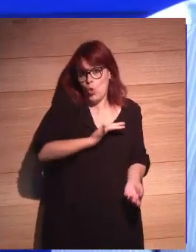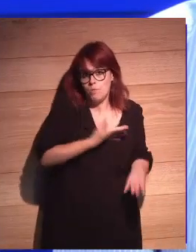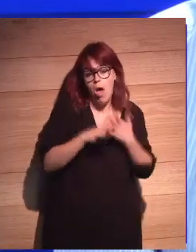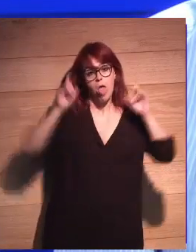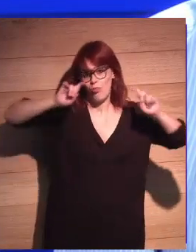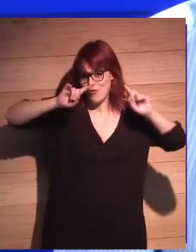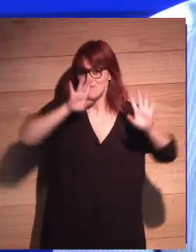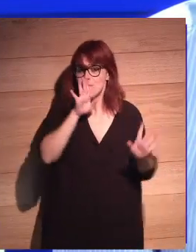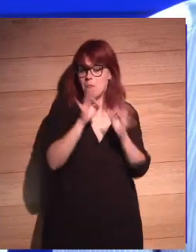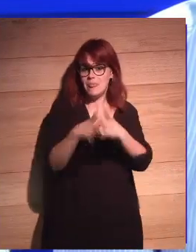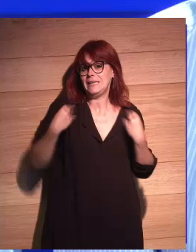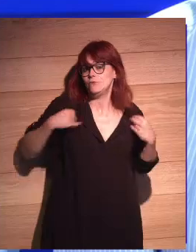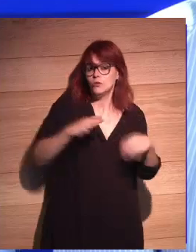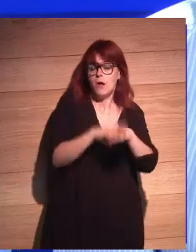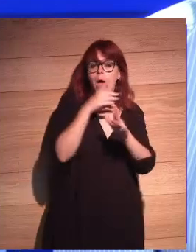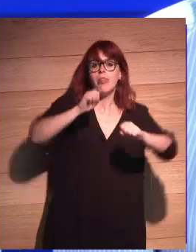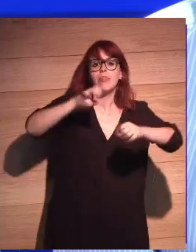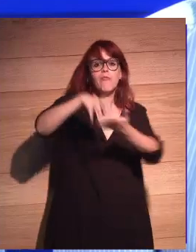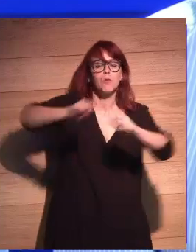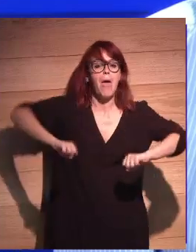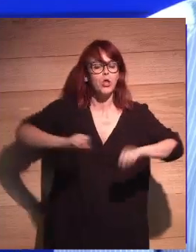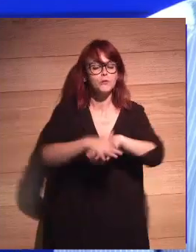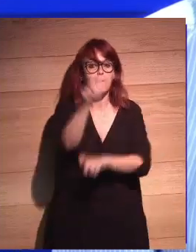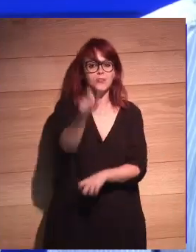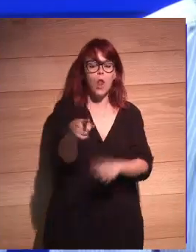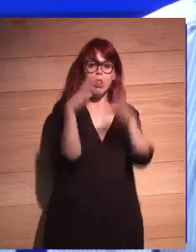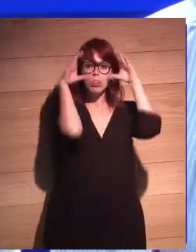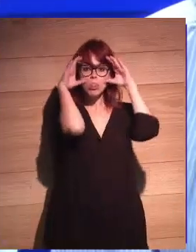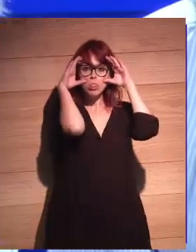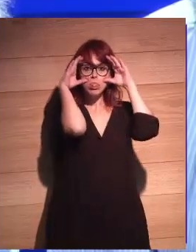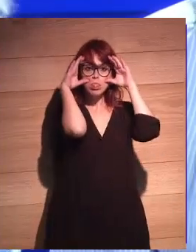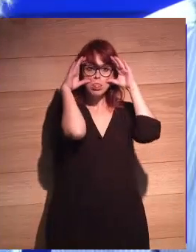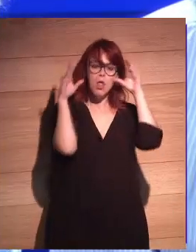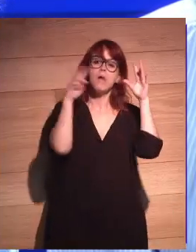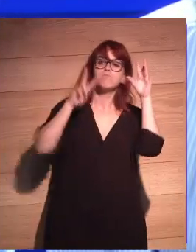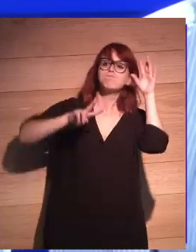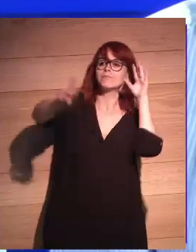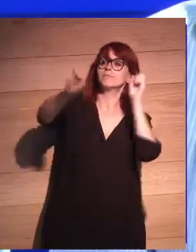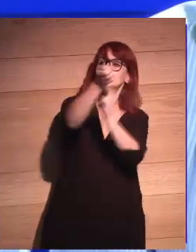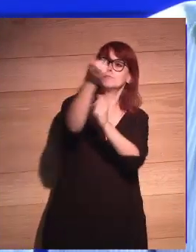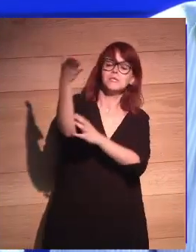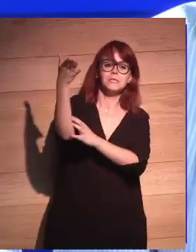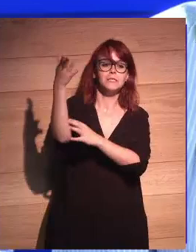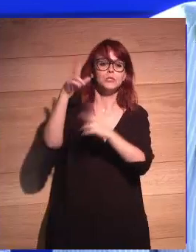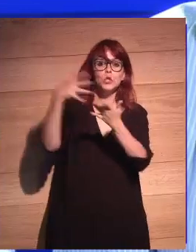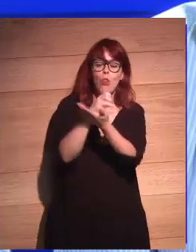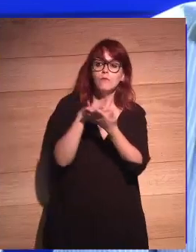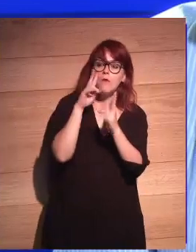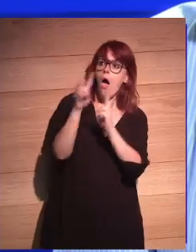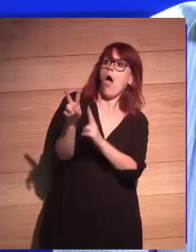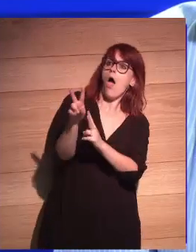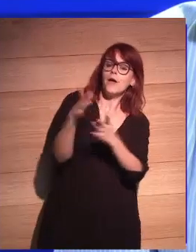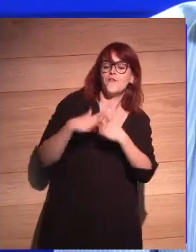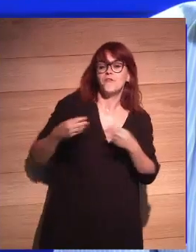this is my passion. So I really enjoy when you see an elderly person with the goggles